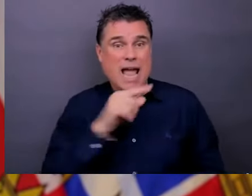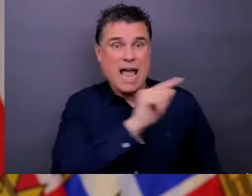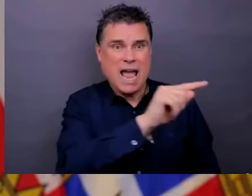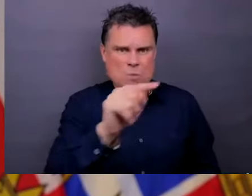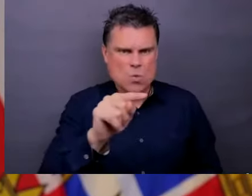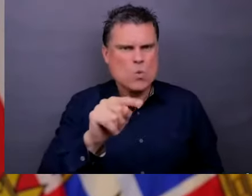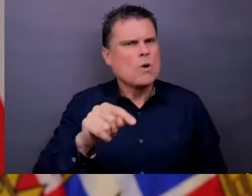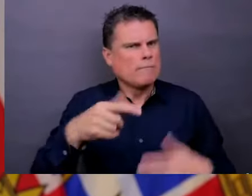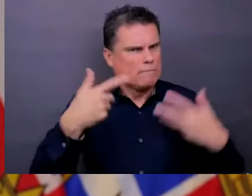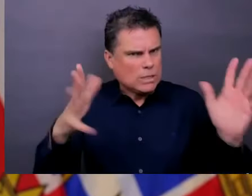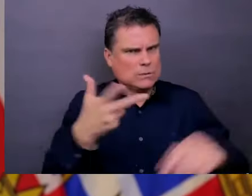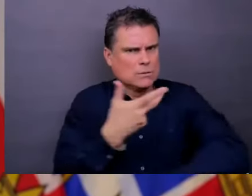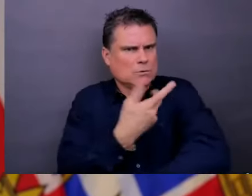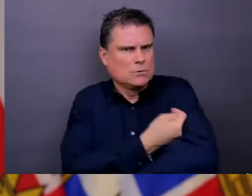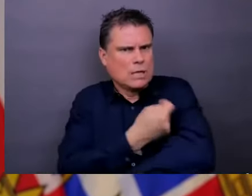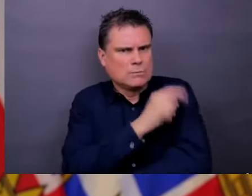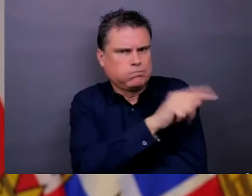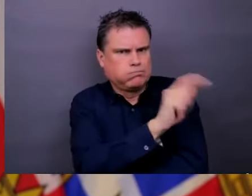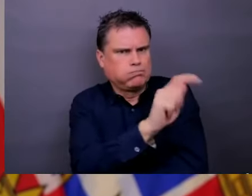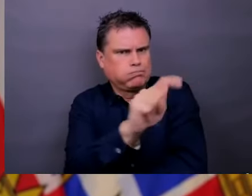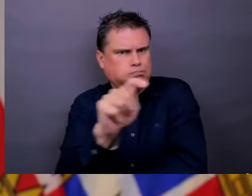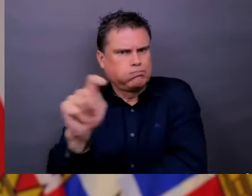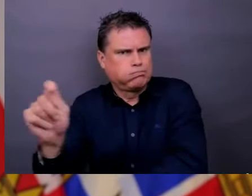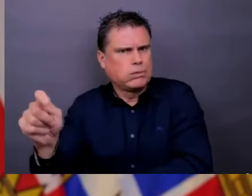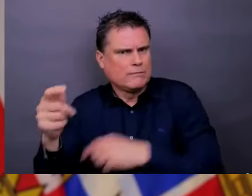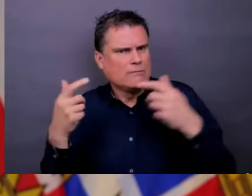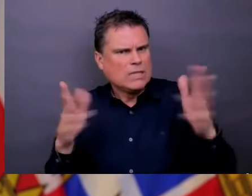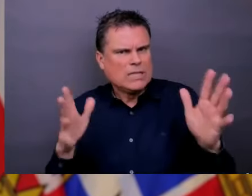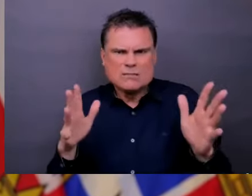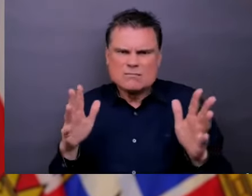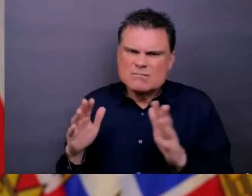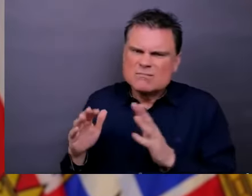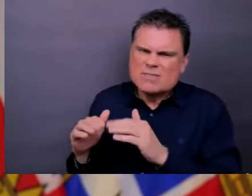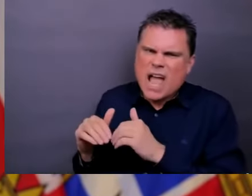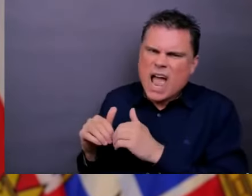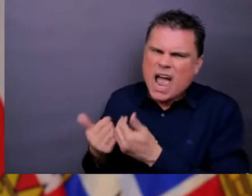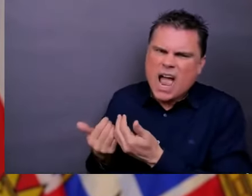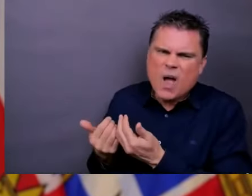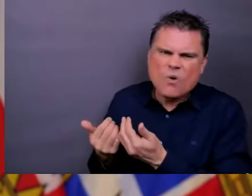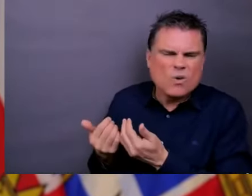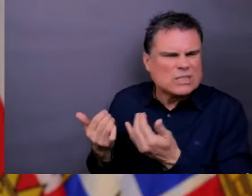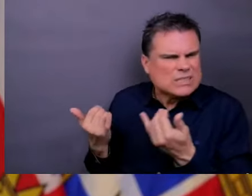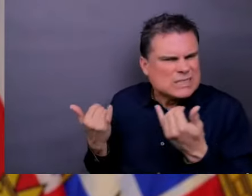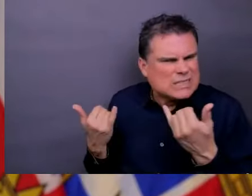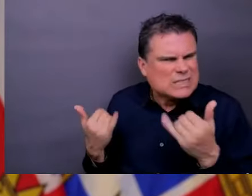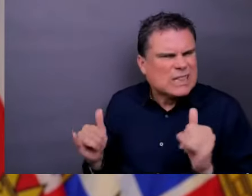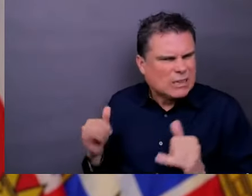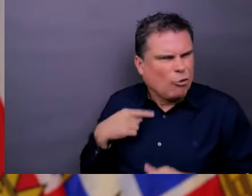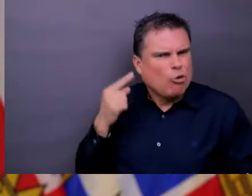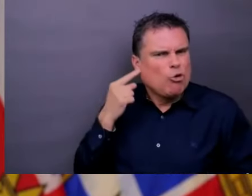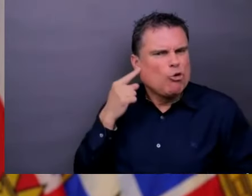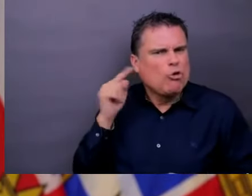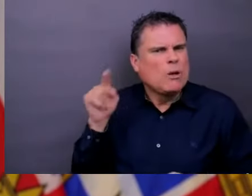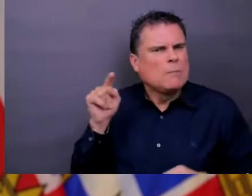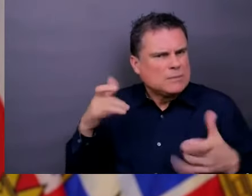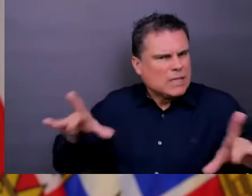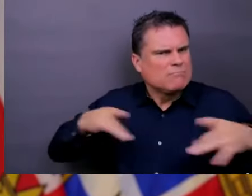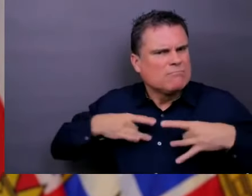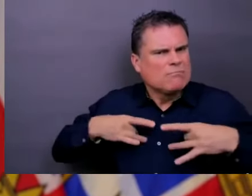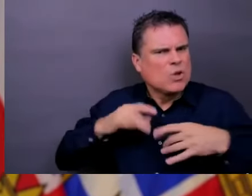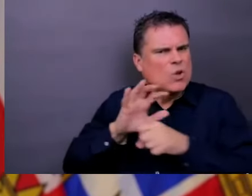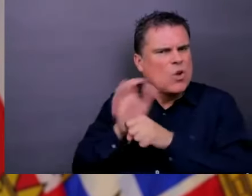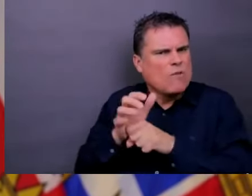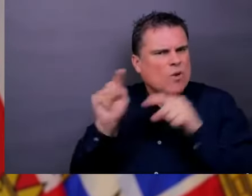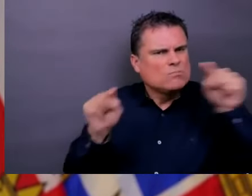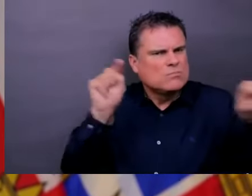So the sad thing is that most of the deaths that we've had in long-term care are in outbreaks that started prior to